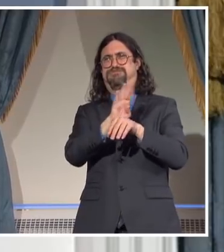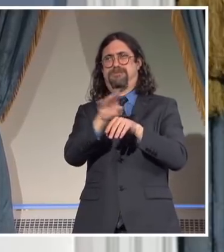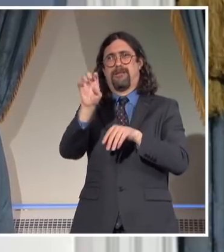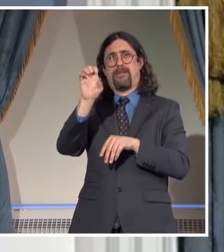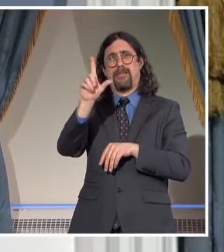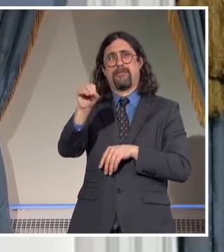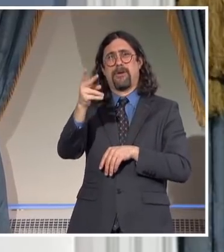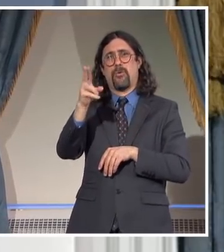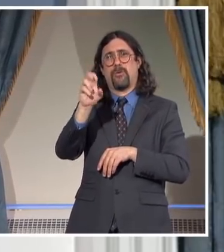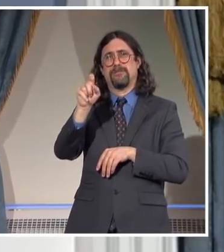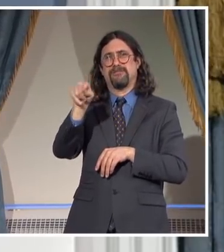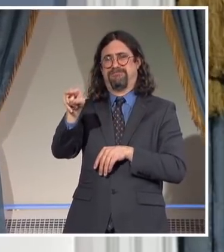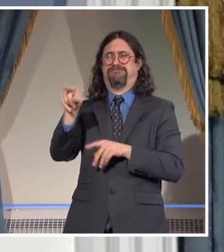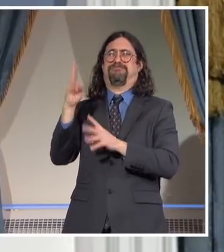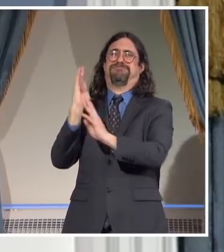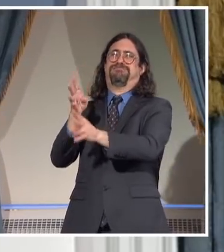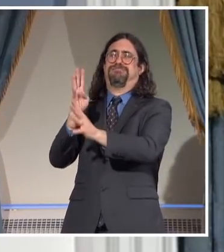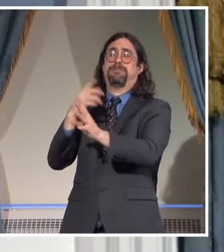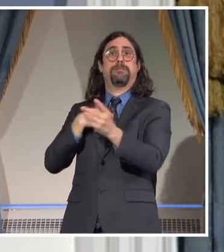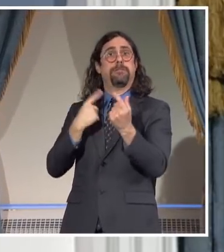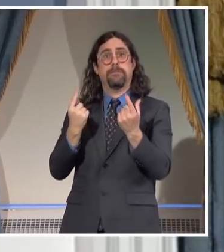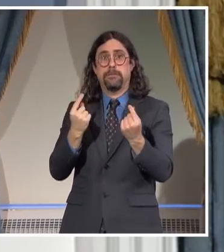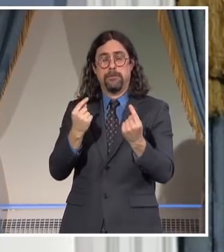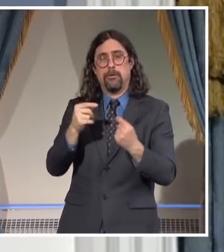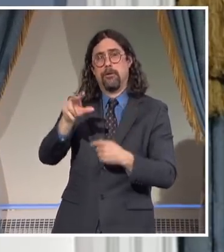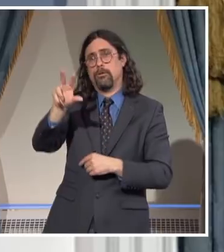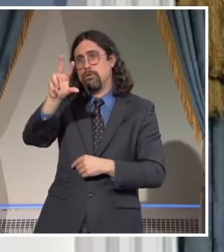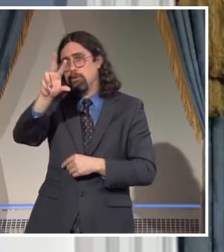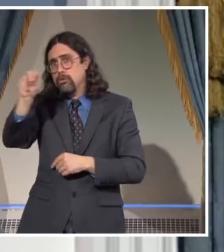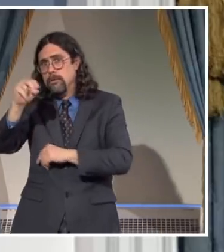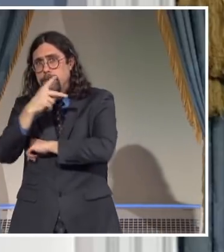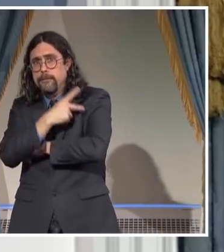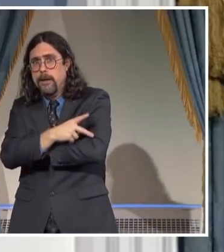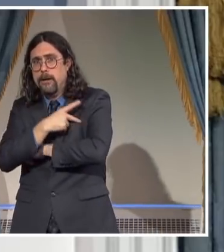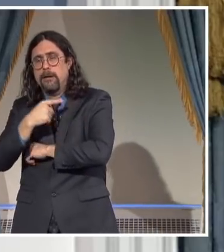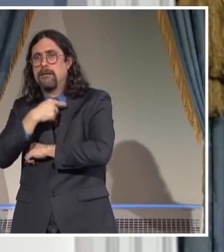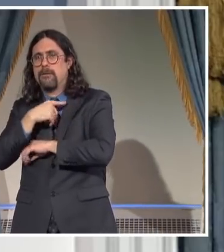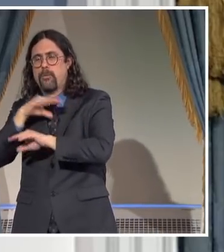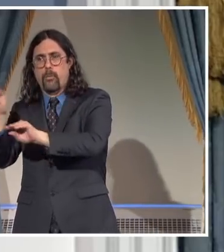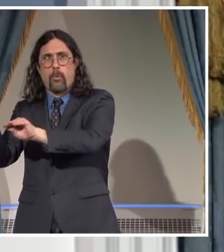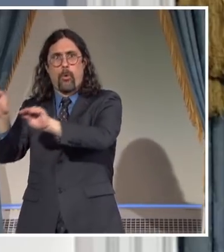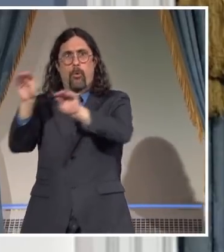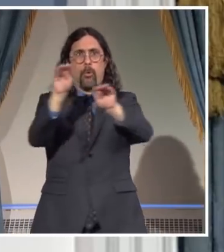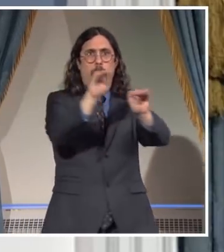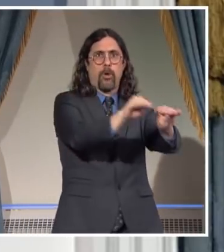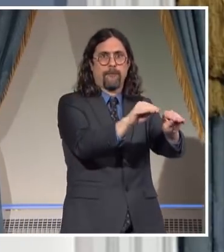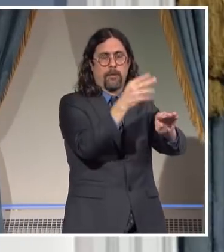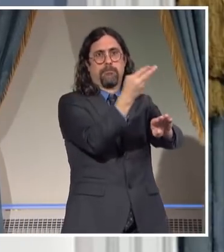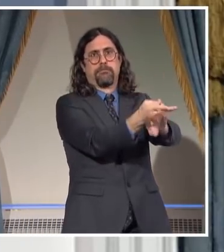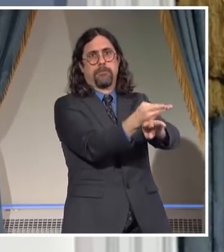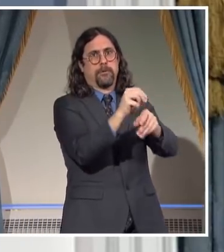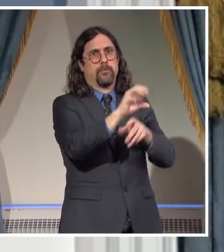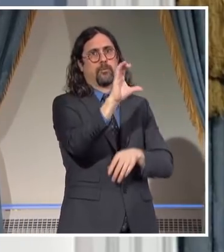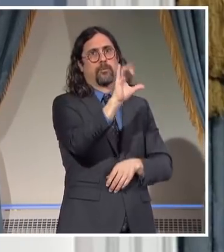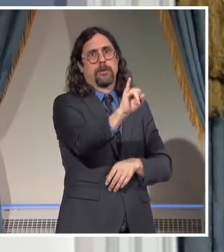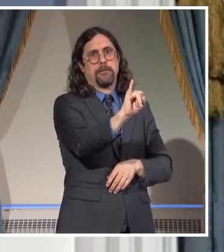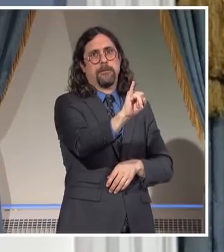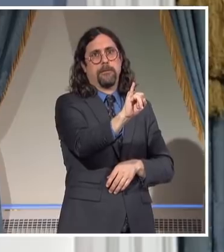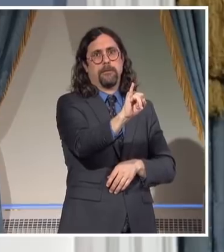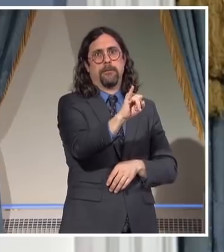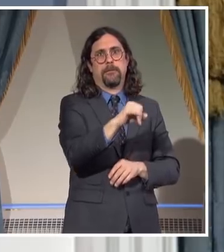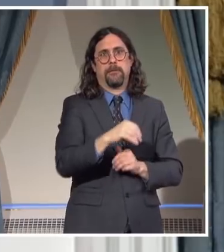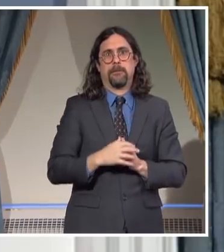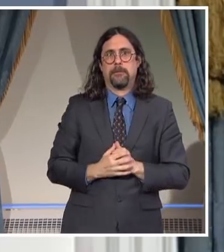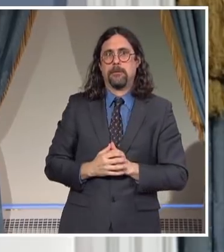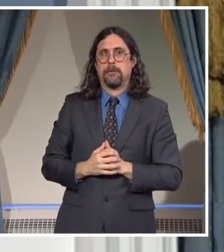right now are psychological. This is a very difficult disease. Despite providing the very best